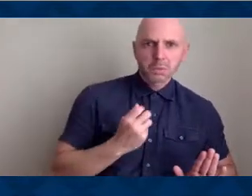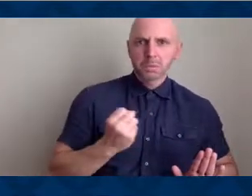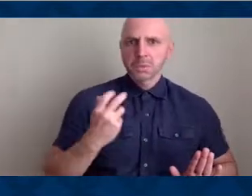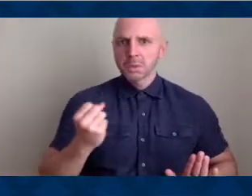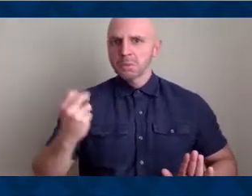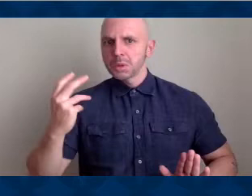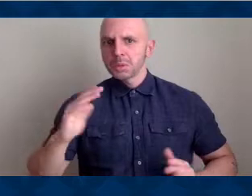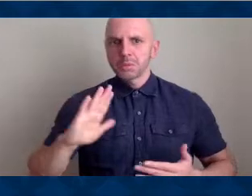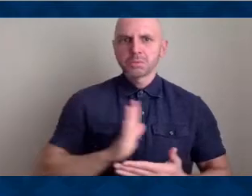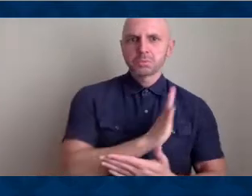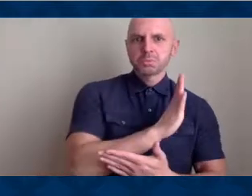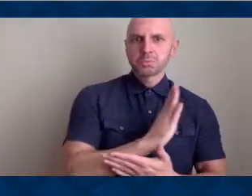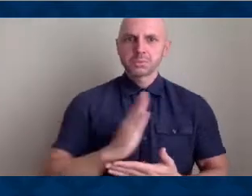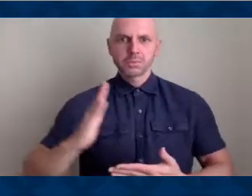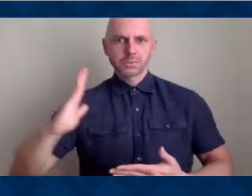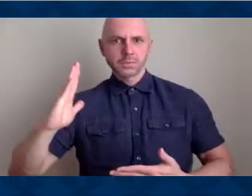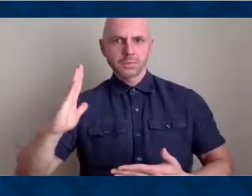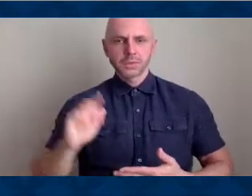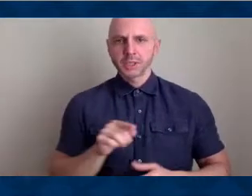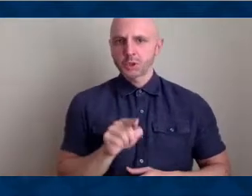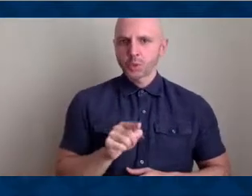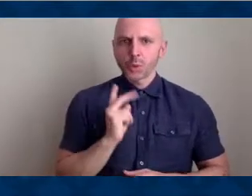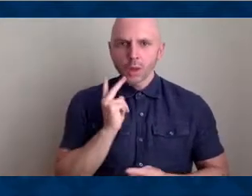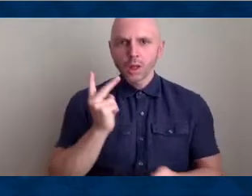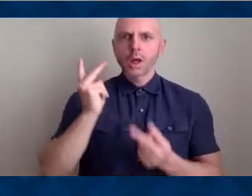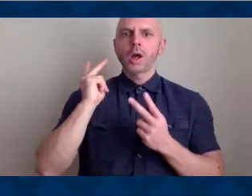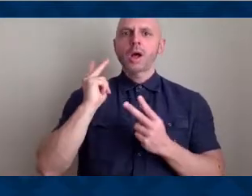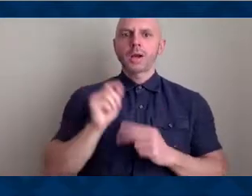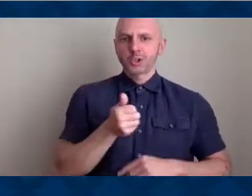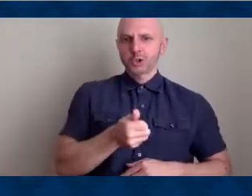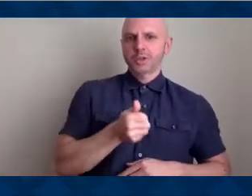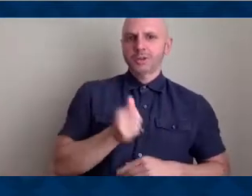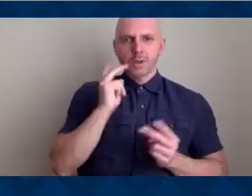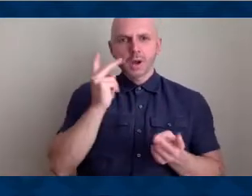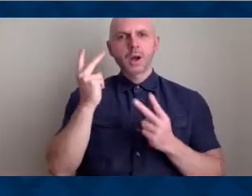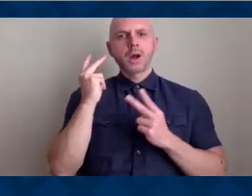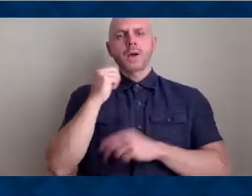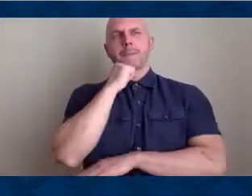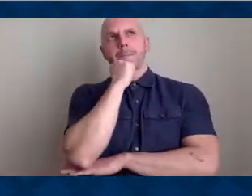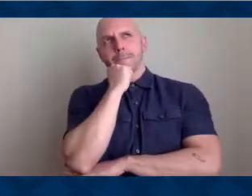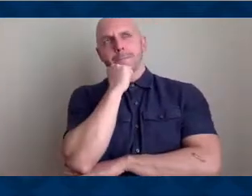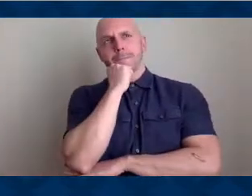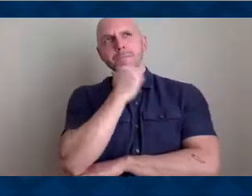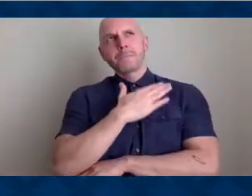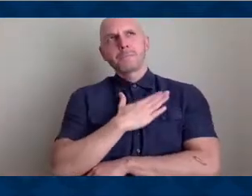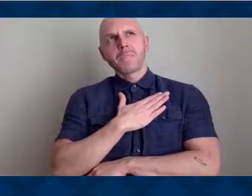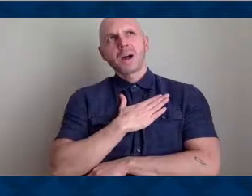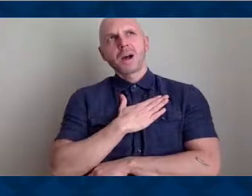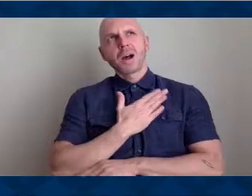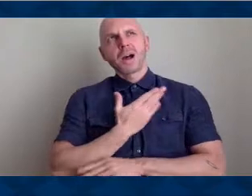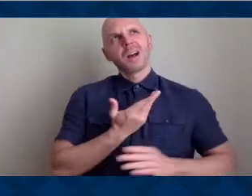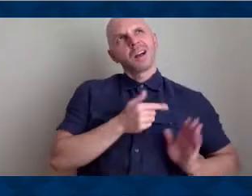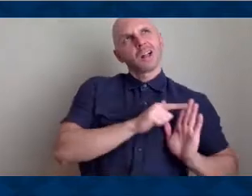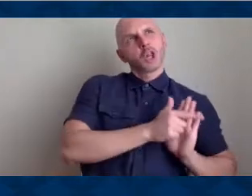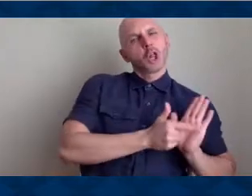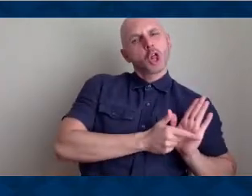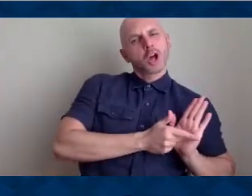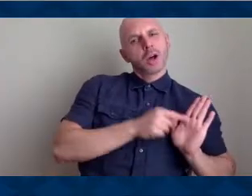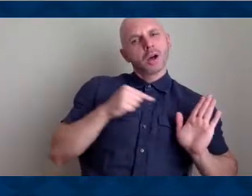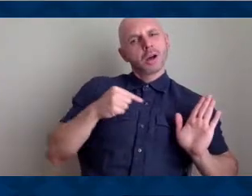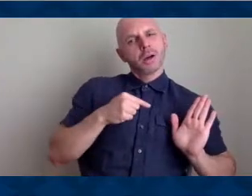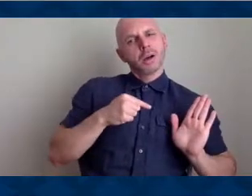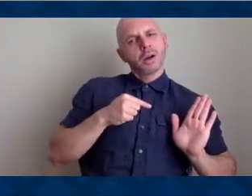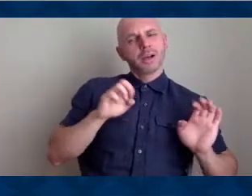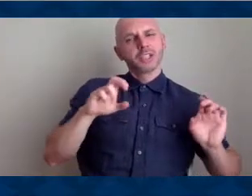works or what worked in your legal education, and you know what maybe could be